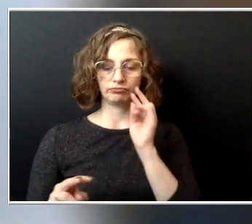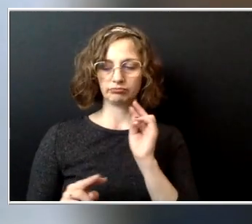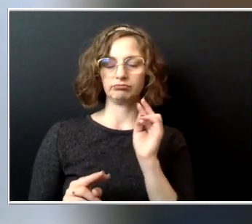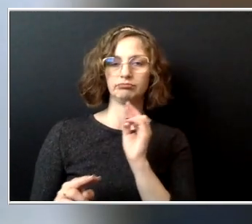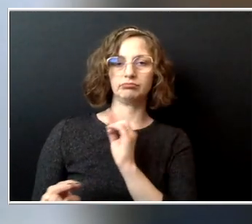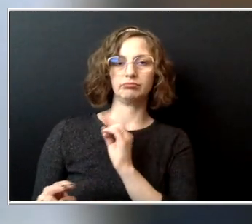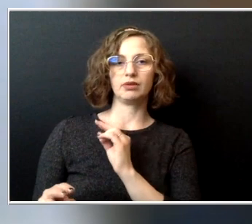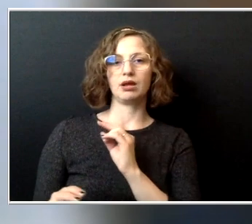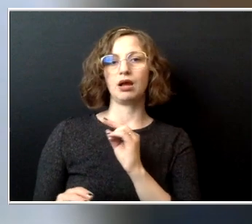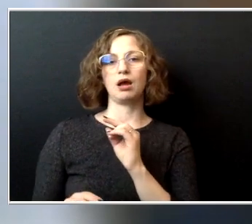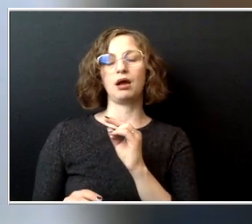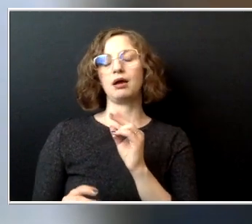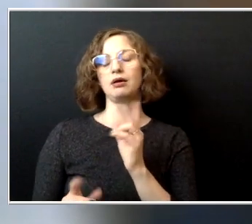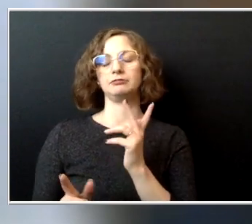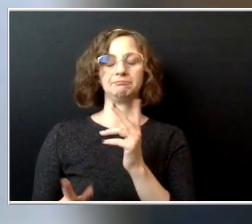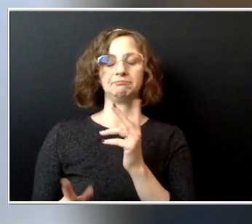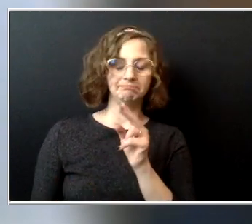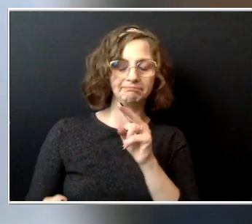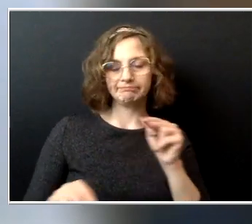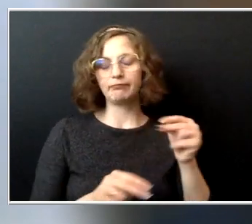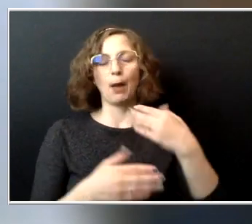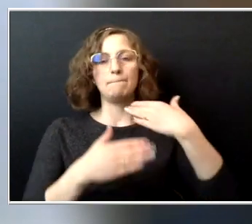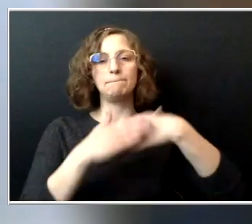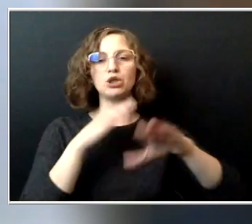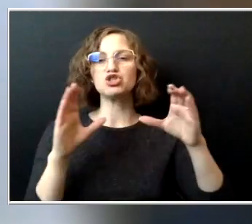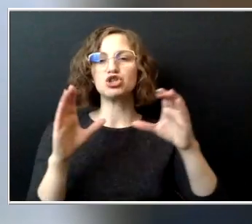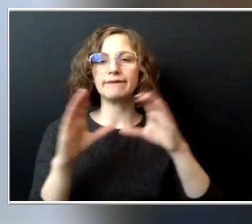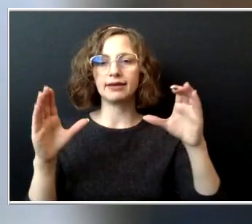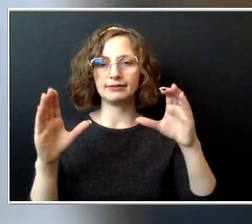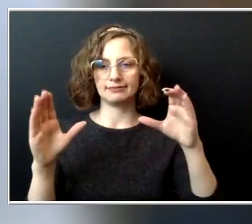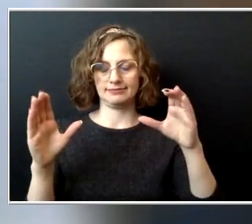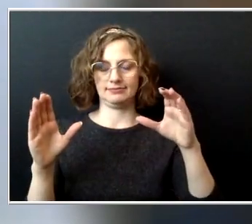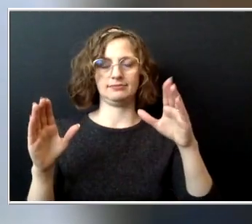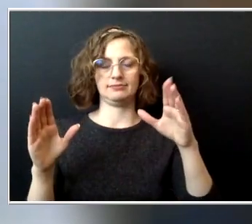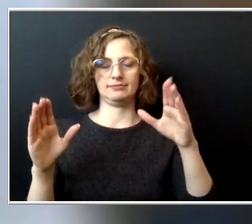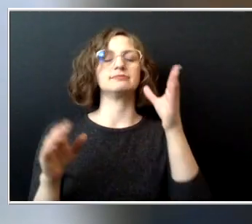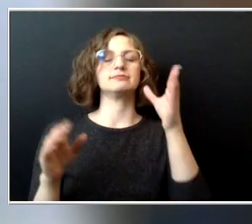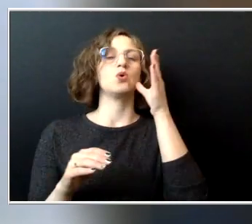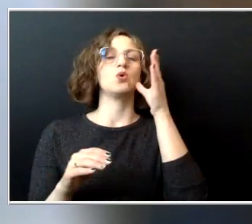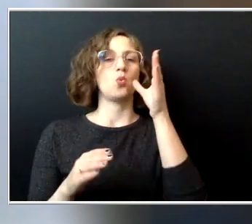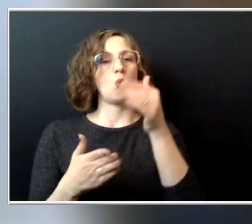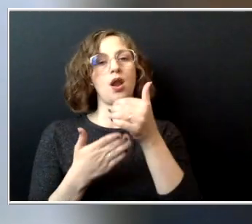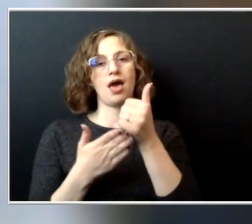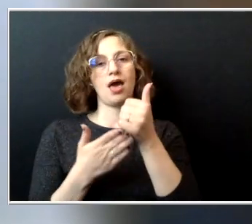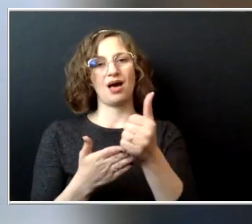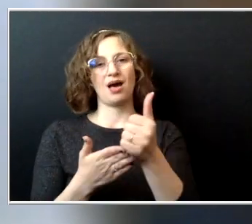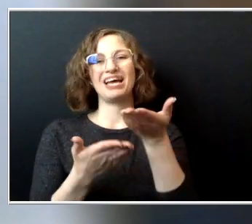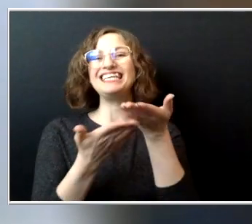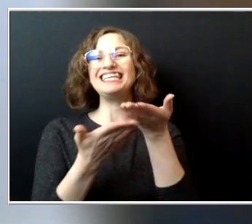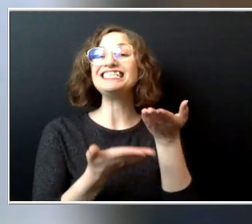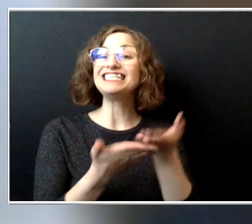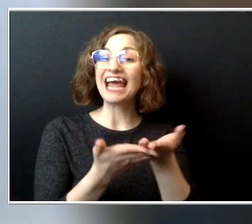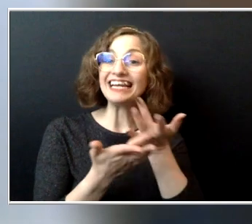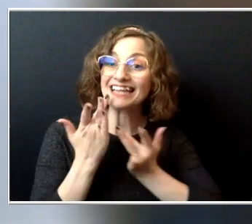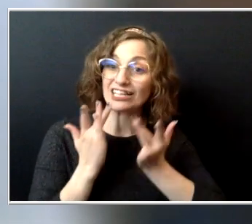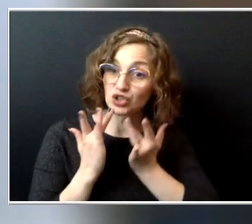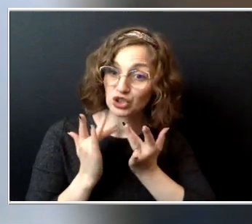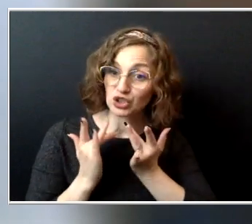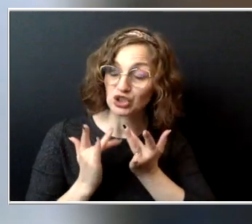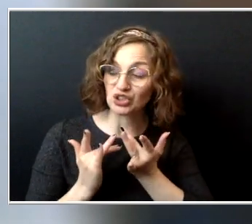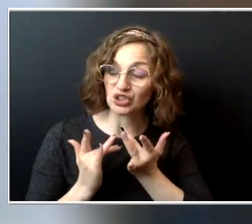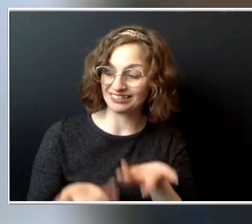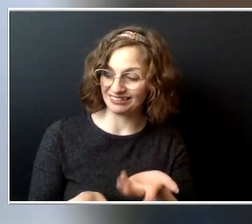data would really help some of the data deserts that we have. And